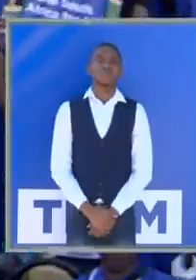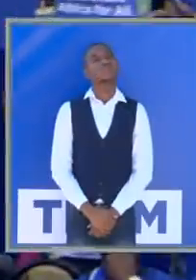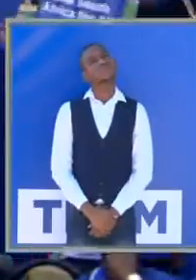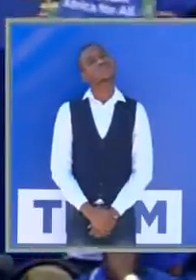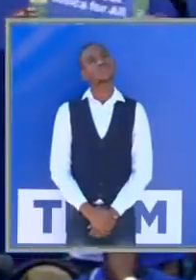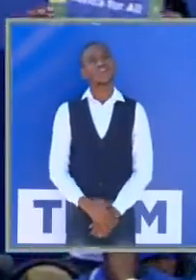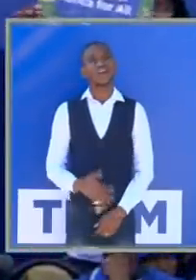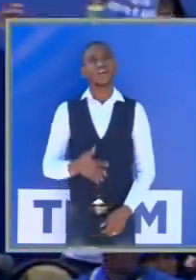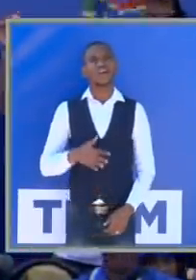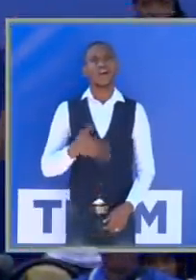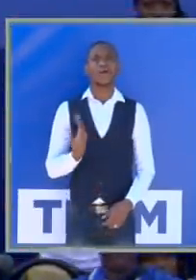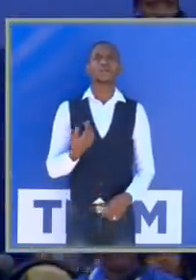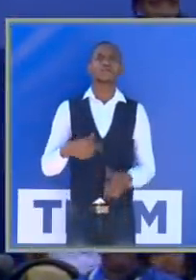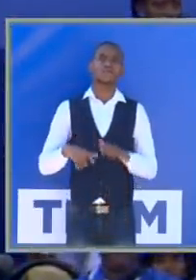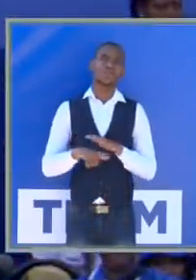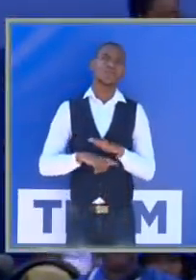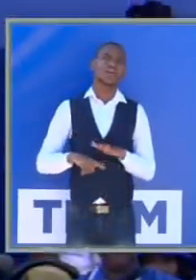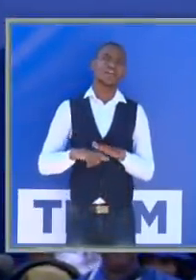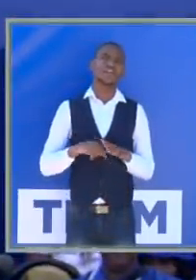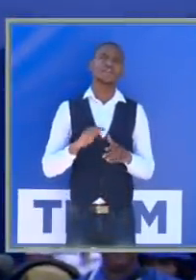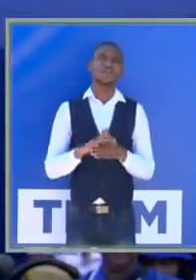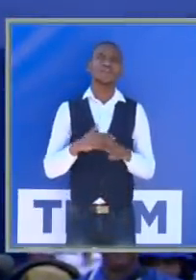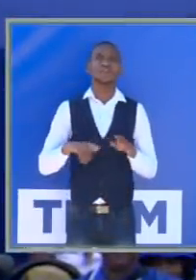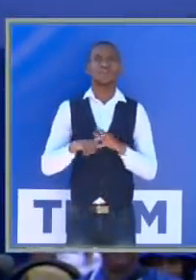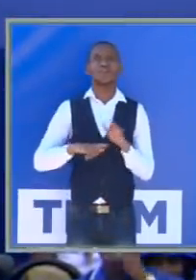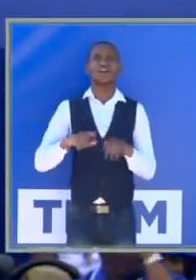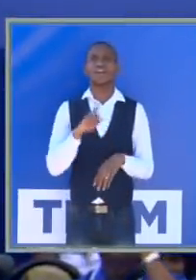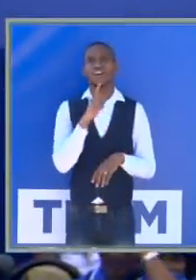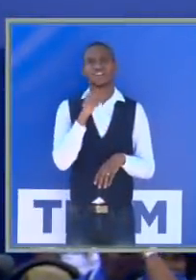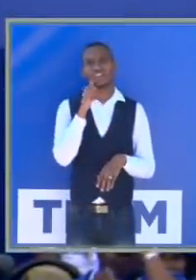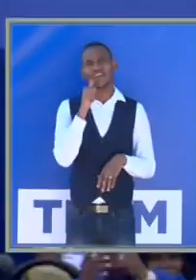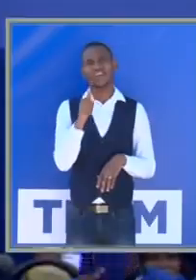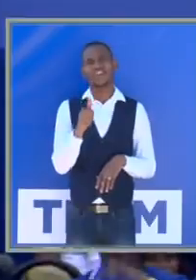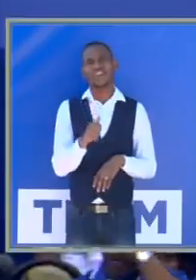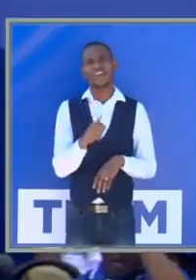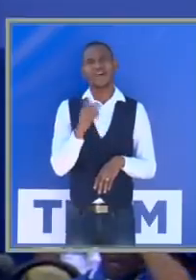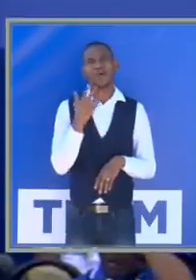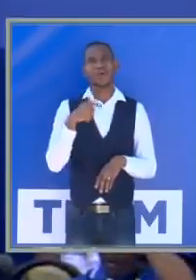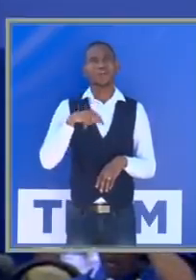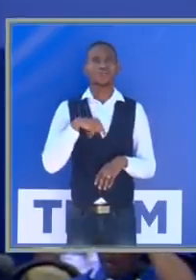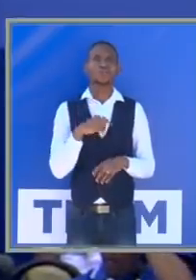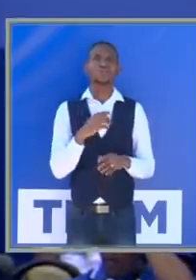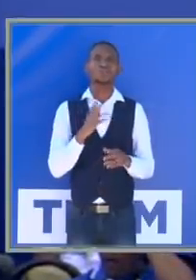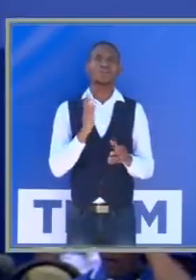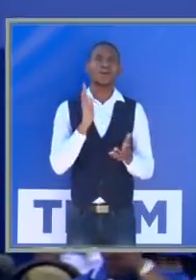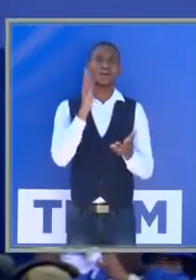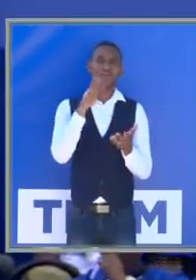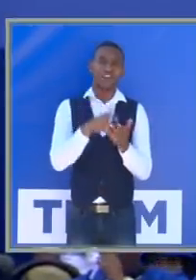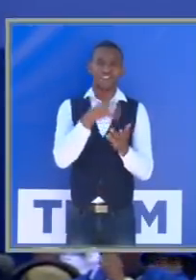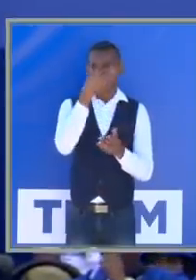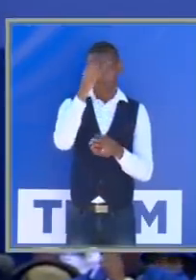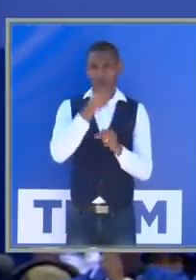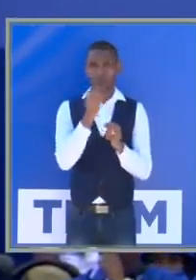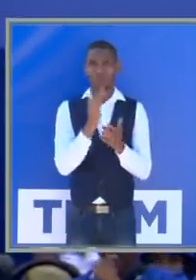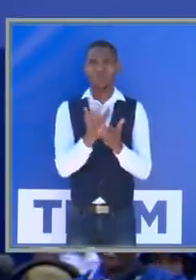I want it to be local because local is lekker. When we get into government, I'm going to make sure that it's a